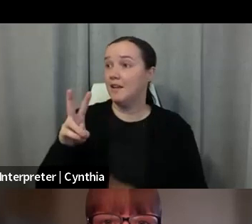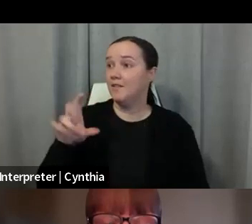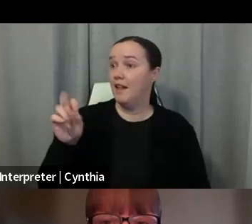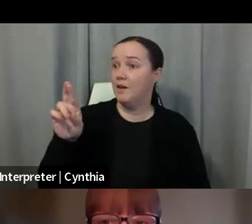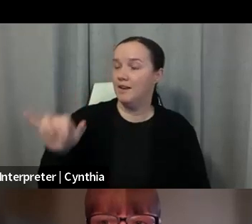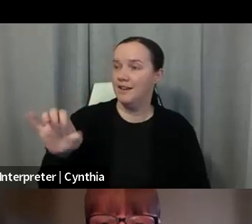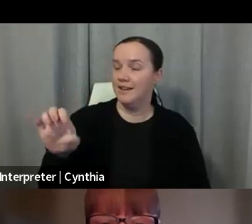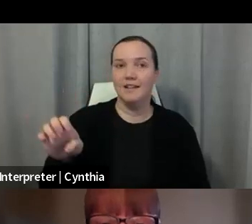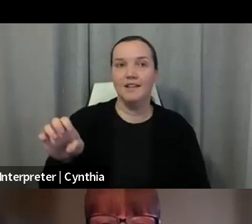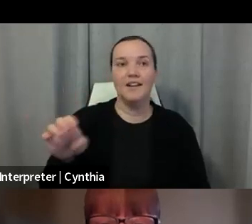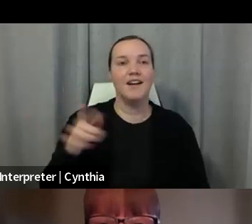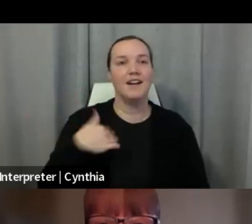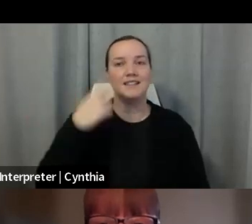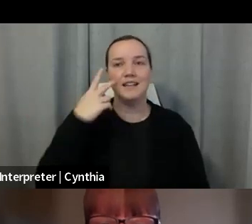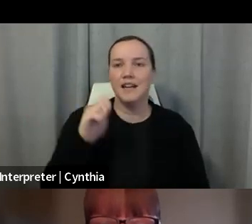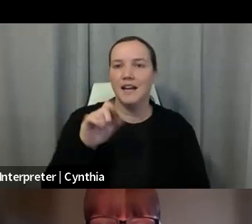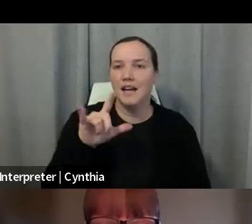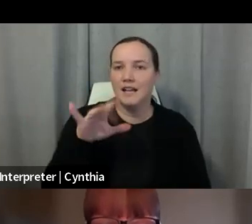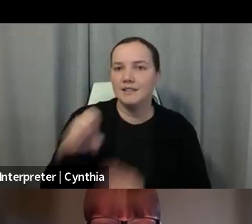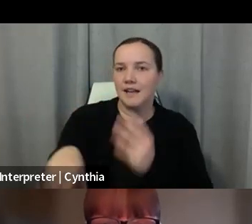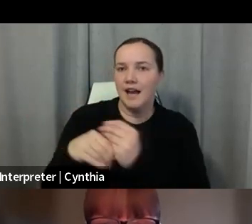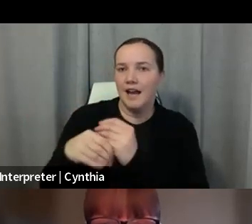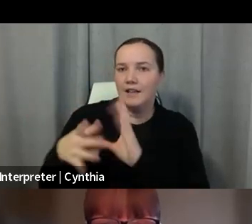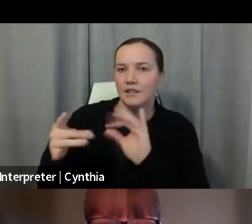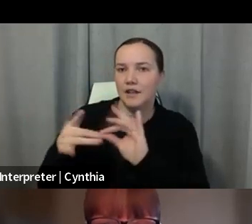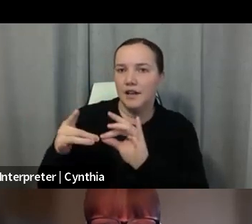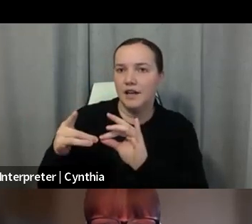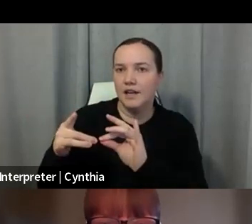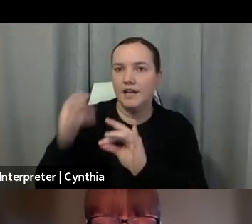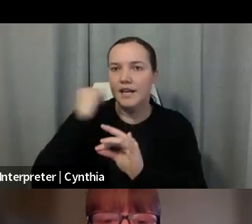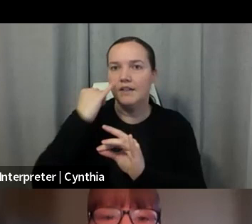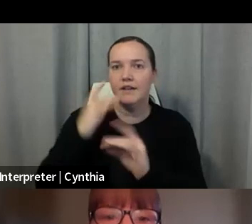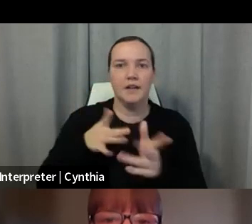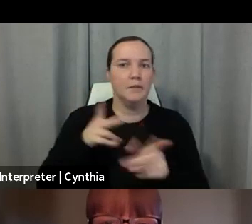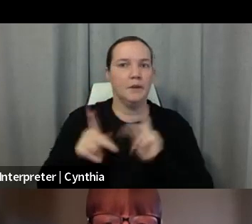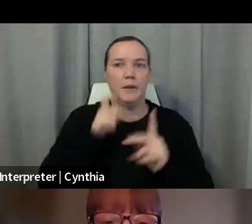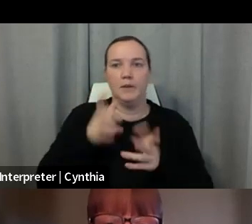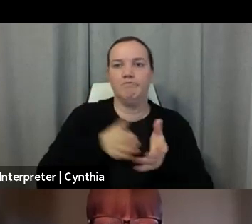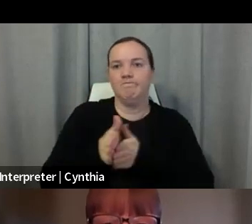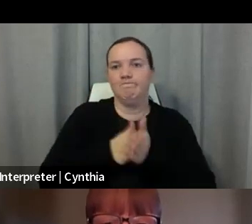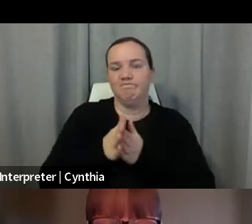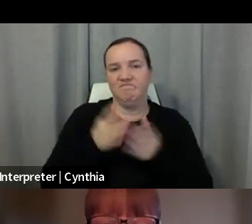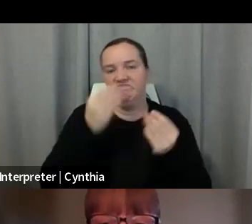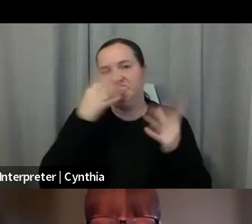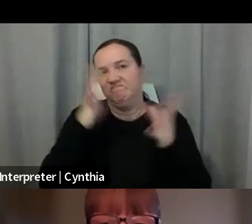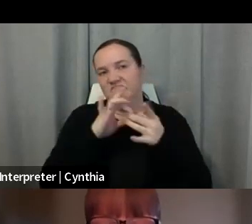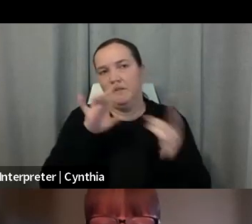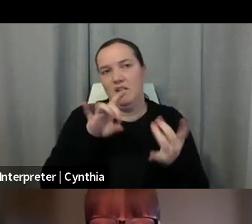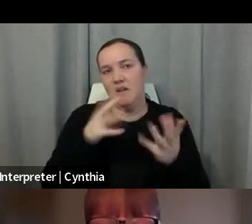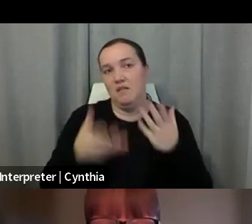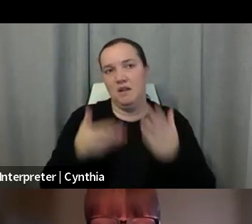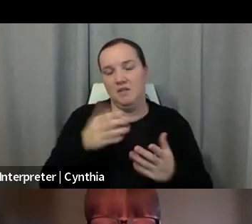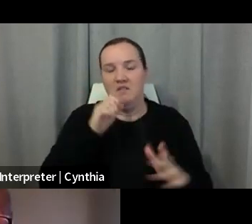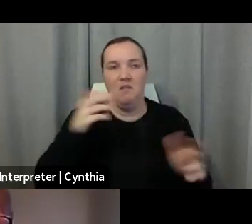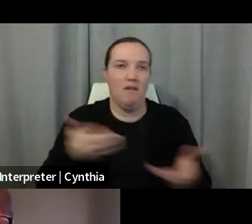see Alice has put in the chat when there's also a lack of interest, right? Don't really care for the feedback, not